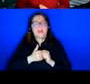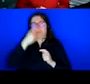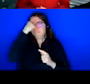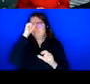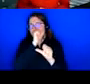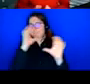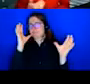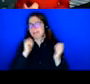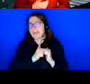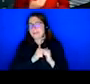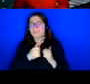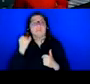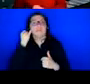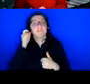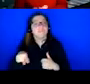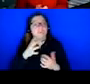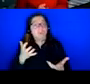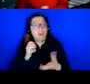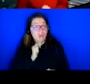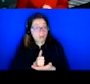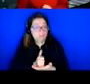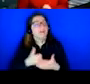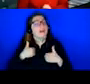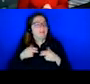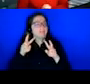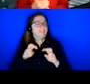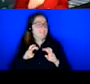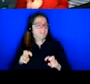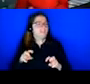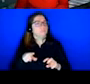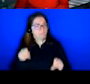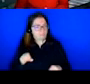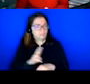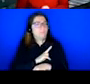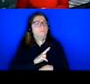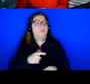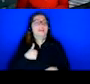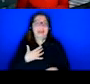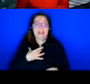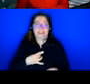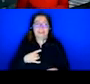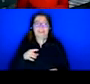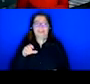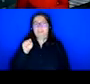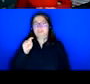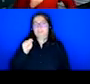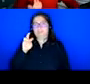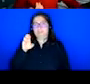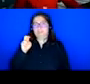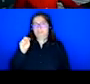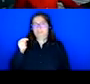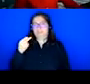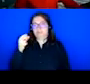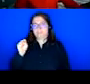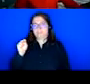If you want some self-reflection to help, there's some strengths assessments that you can think about too. I'm a big fan of Strengths Finder. So I was just